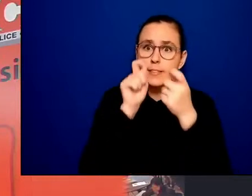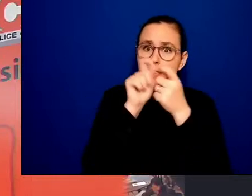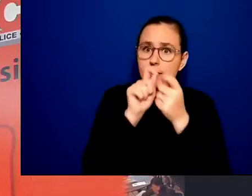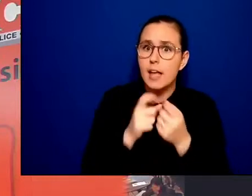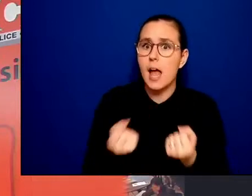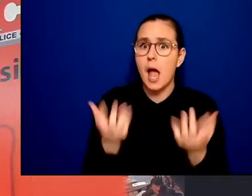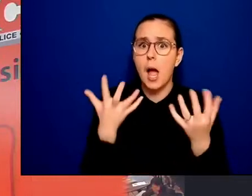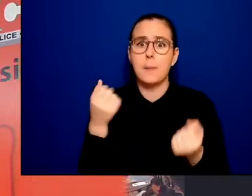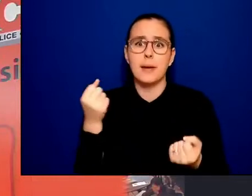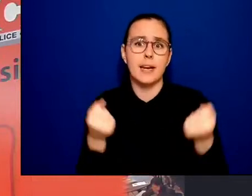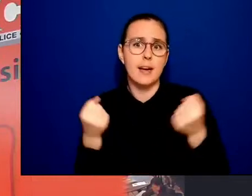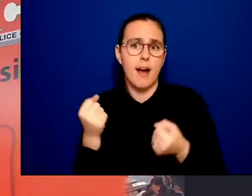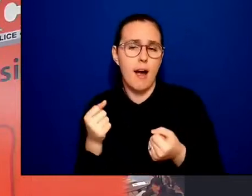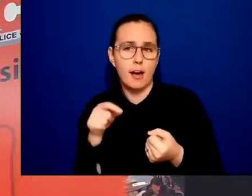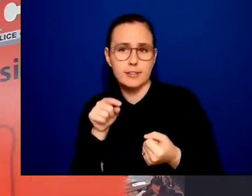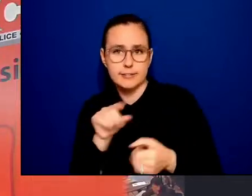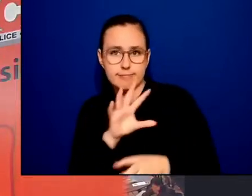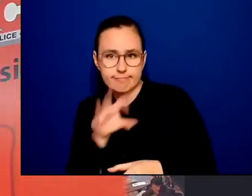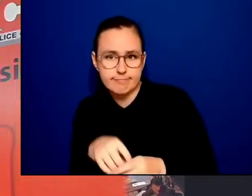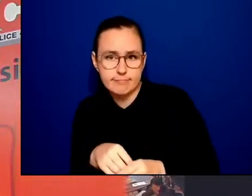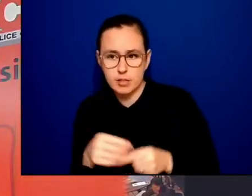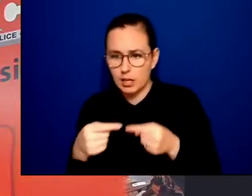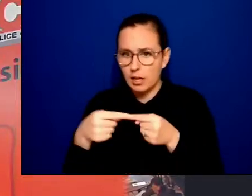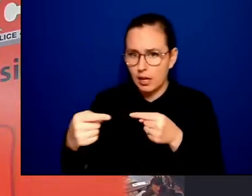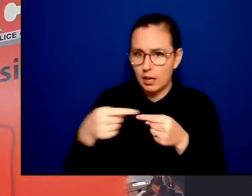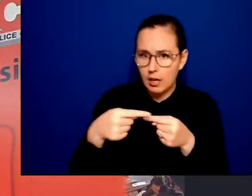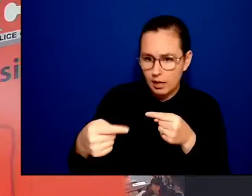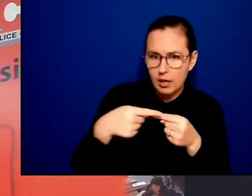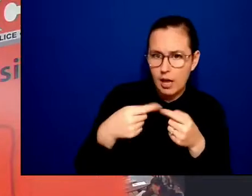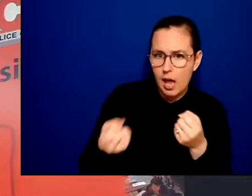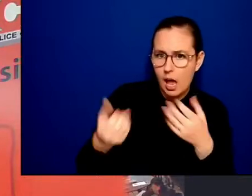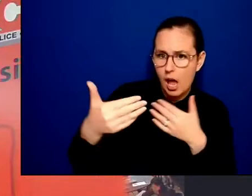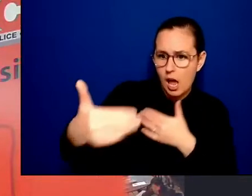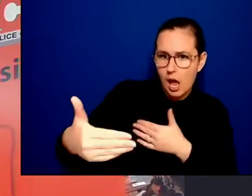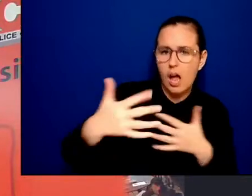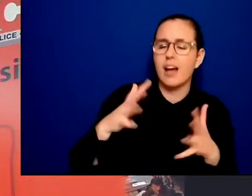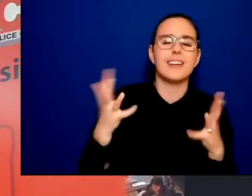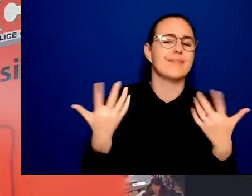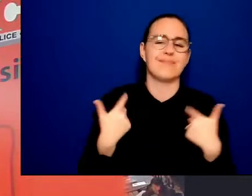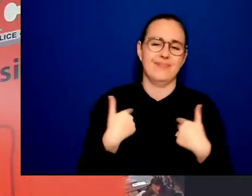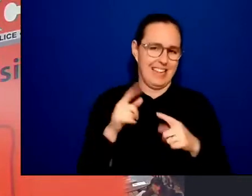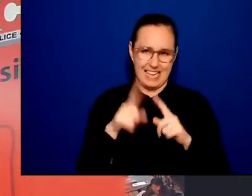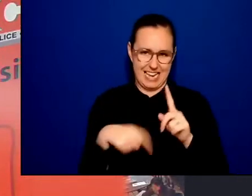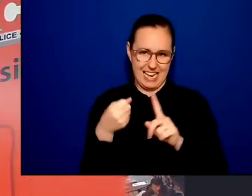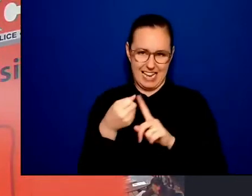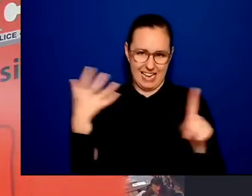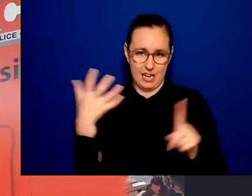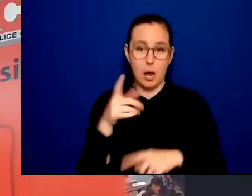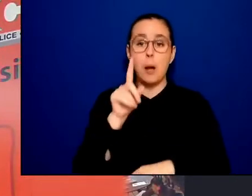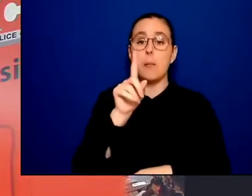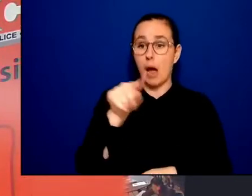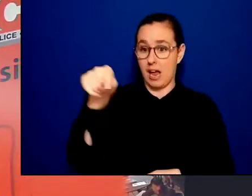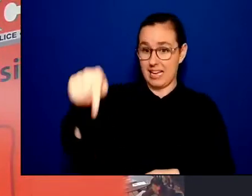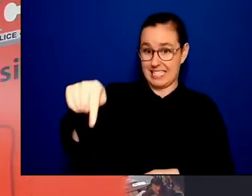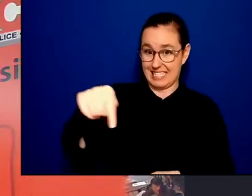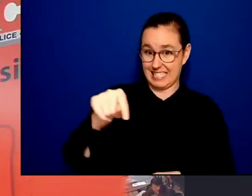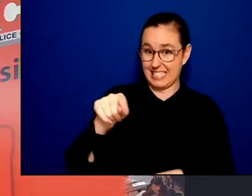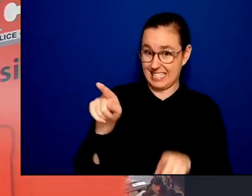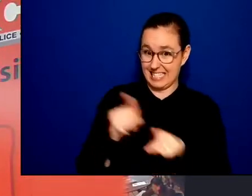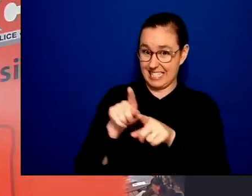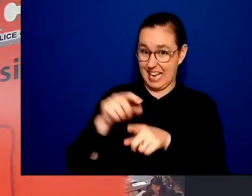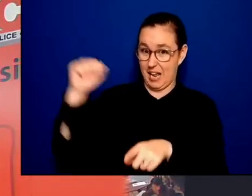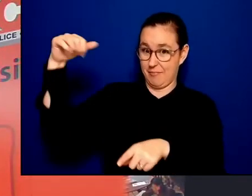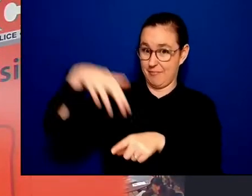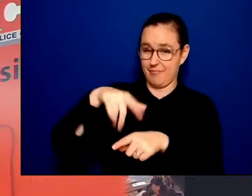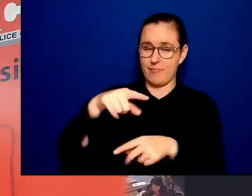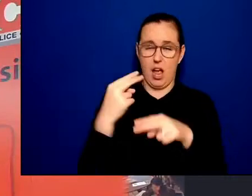that highway, it is the Lillooet slide that we're talking about along Highway 99 there. Part of the challenge with efforts